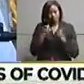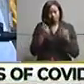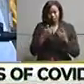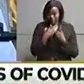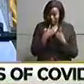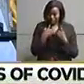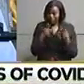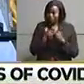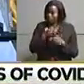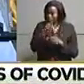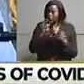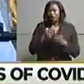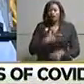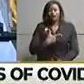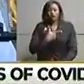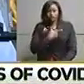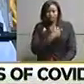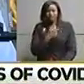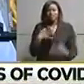you can be treated.